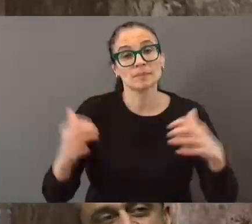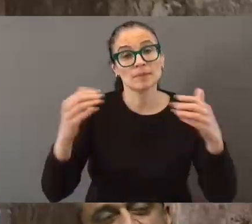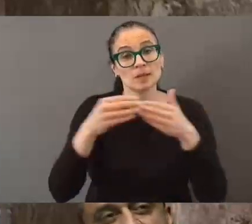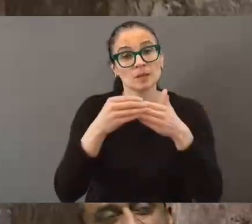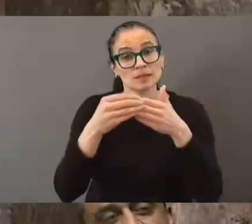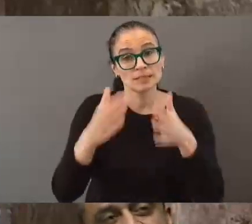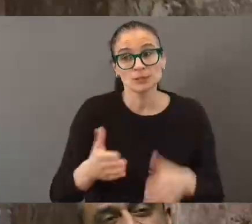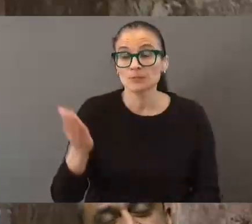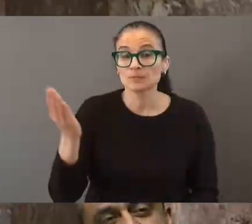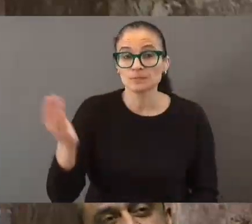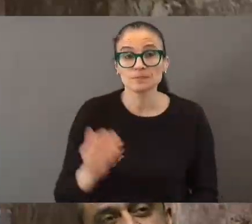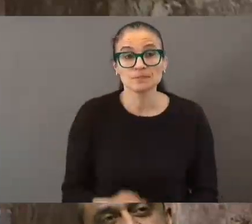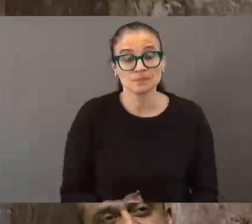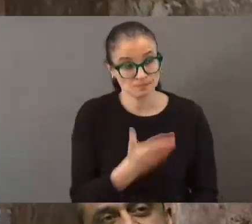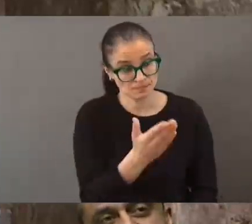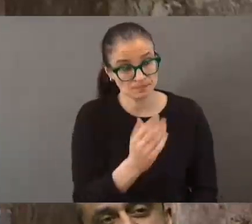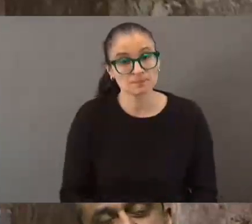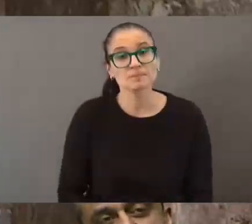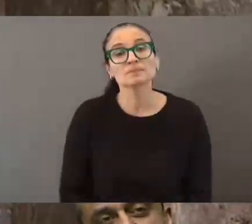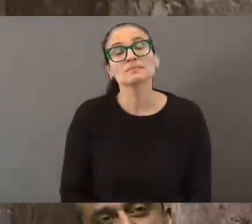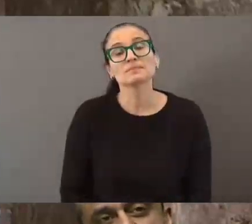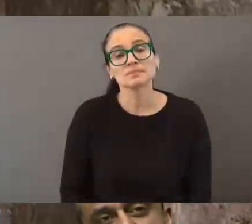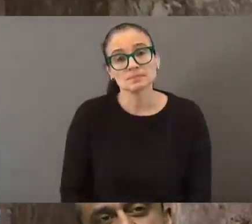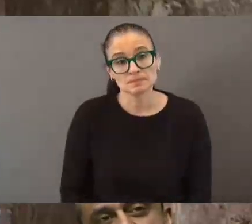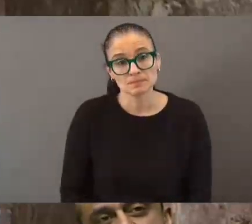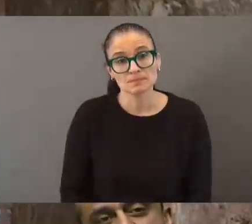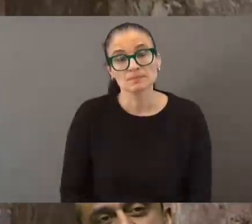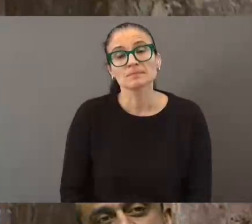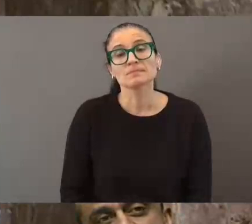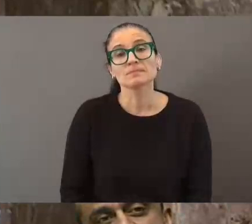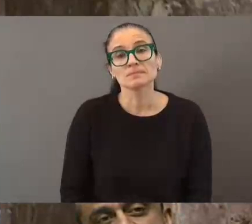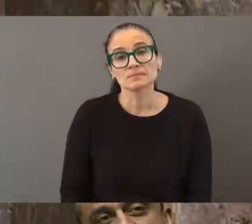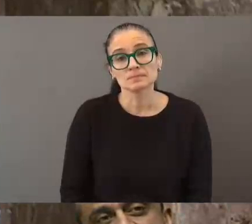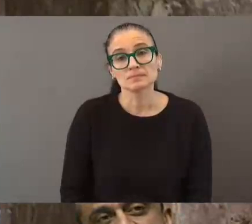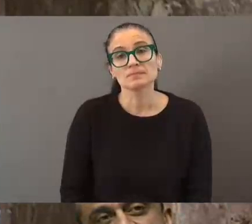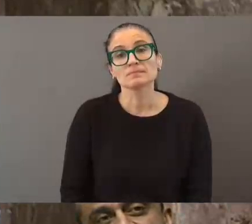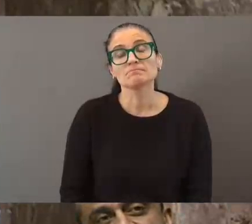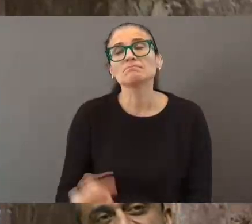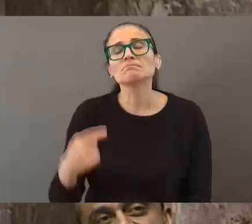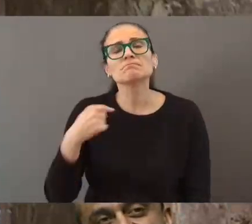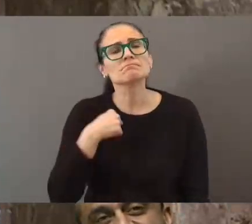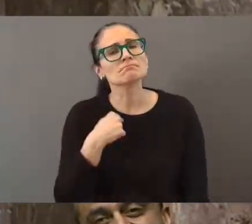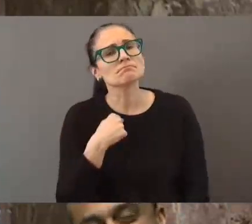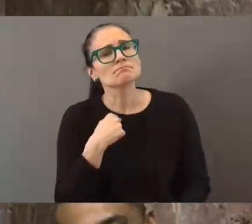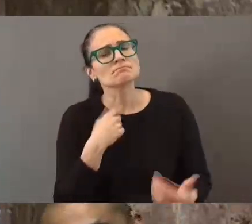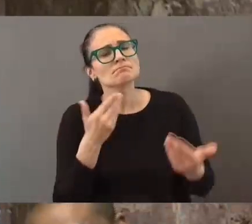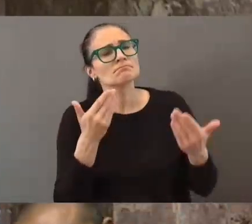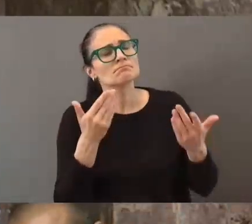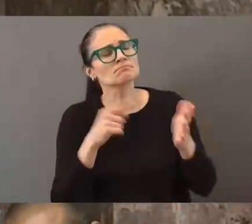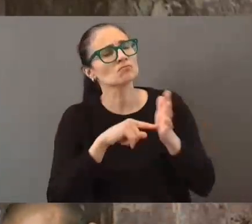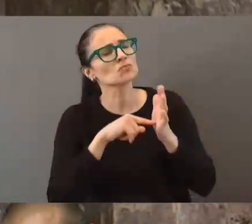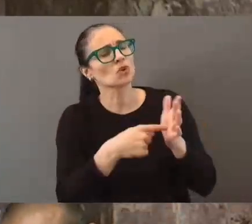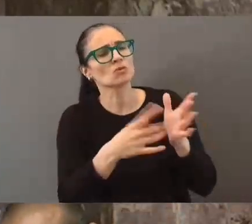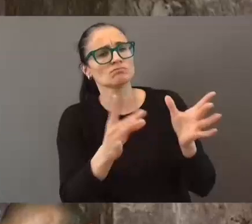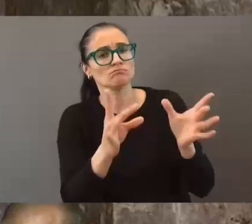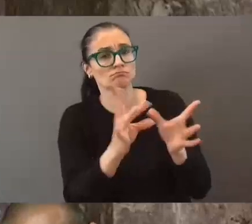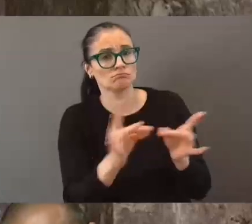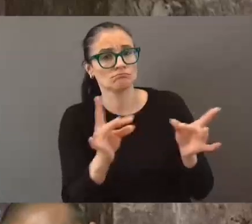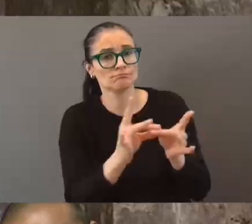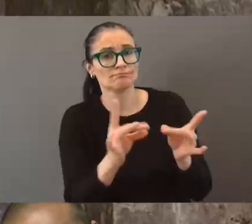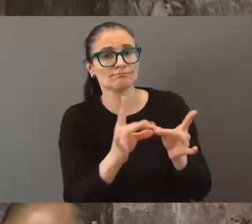Thank you, Honourable Speaker. Well, I'm going to start off by saying this. Honourable Member, in your dreams.